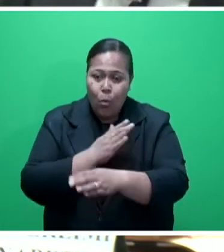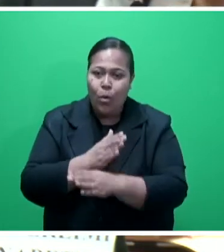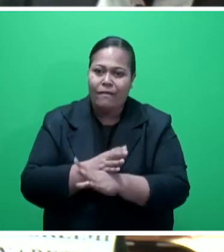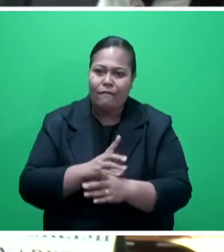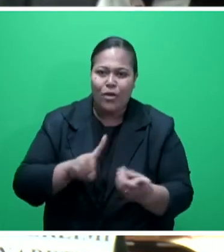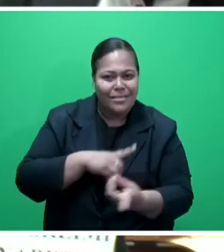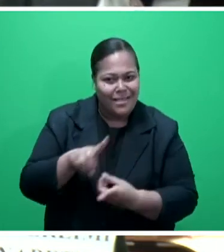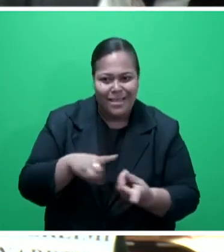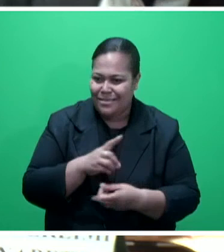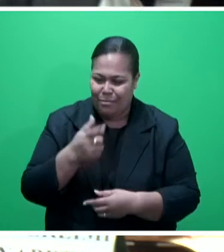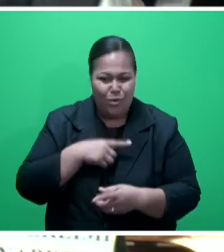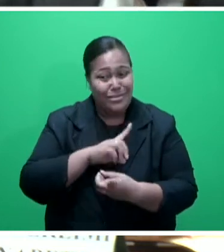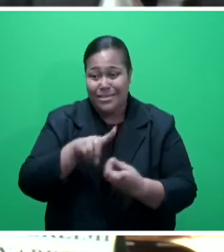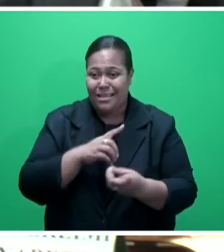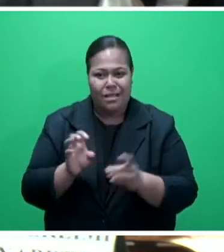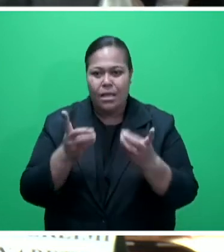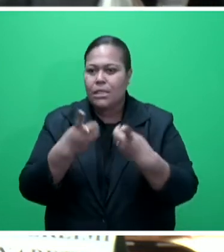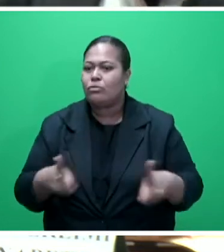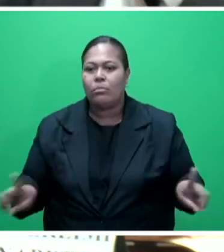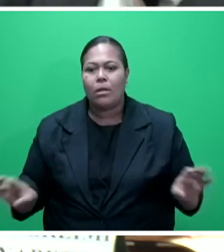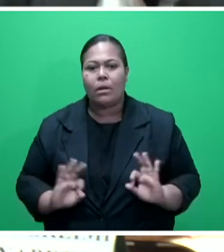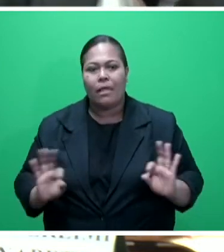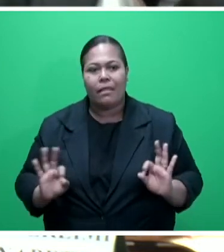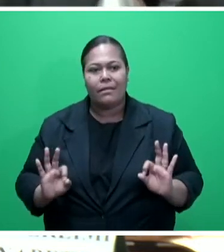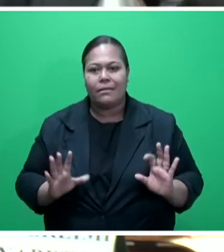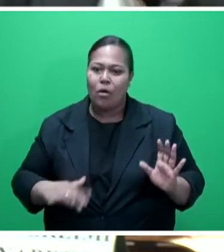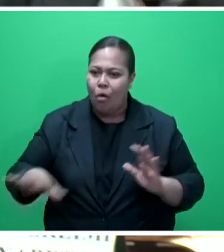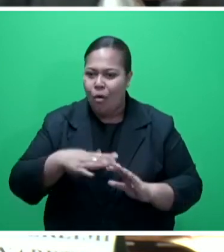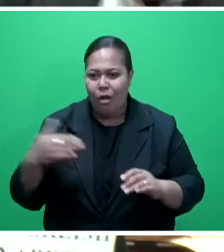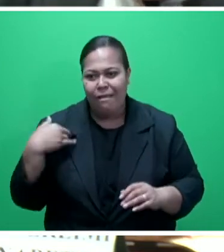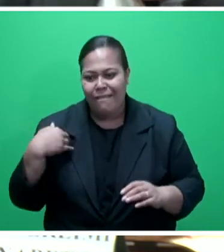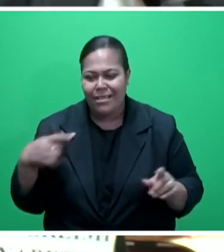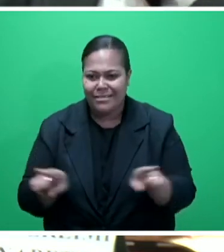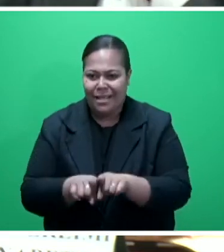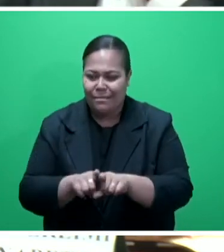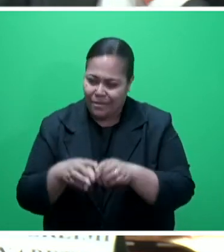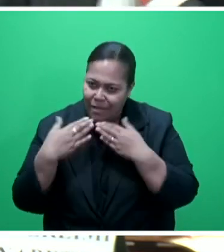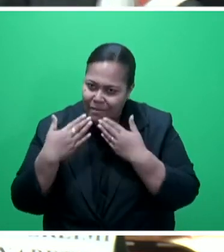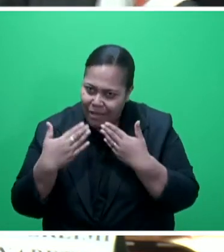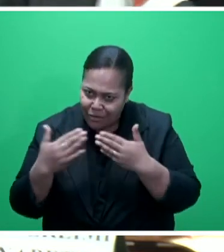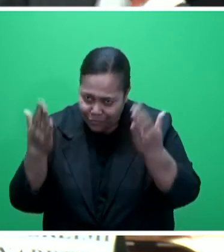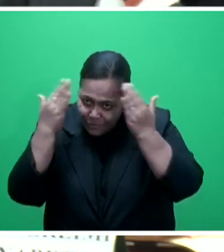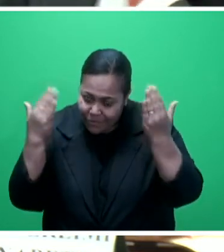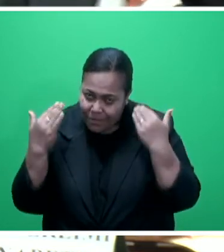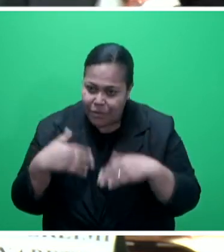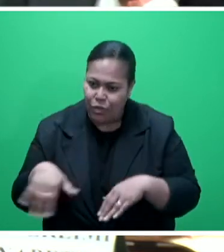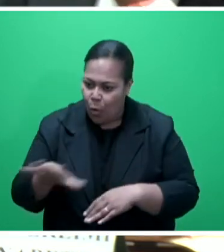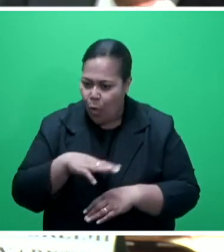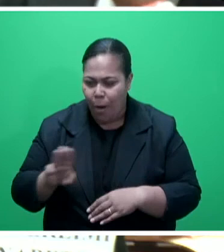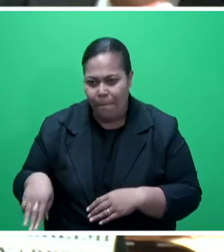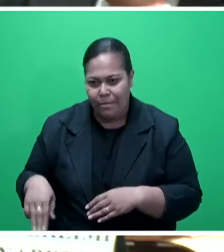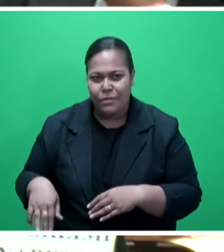disasters do not discriminate. Mr. Speaker, sir, and my fellow honorable members of the House, I thank you for this opportunity to